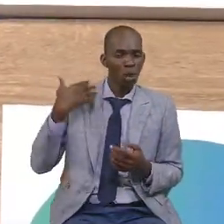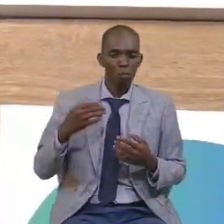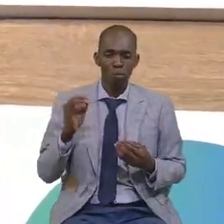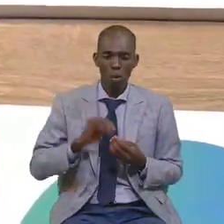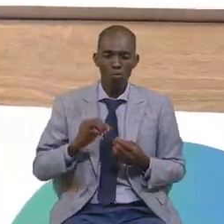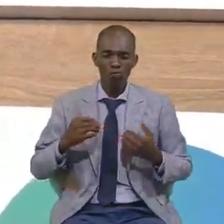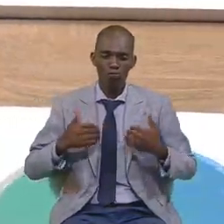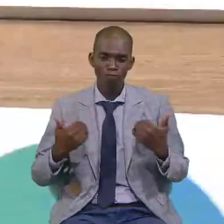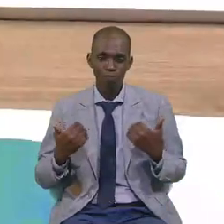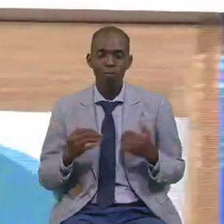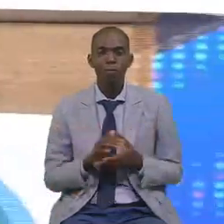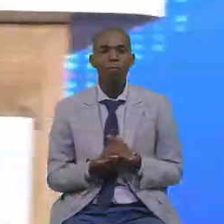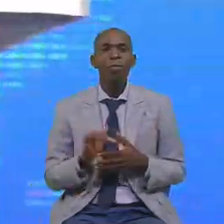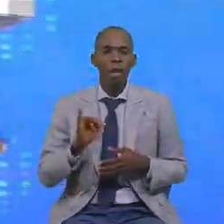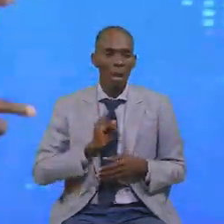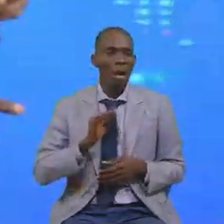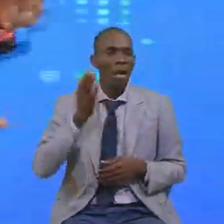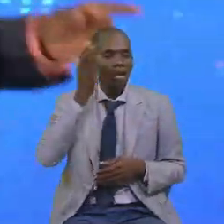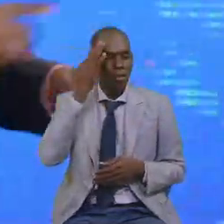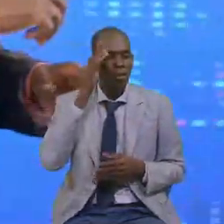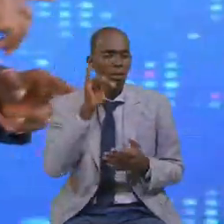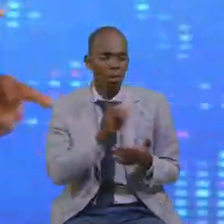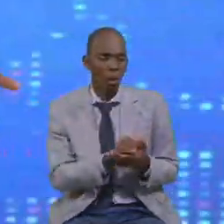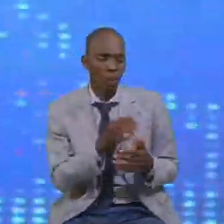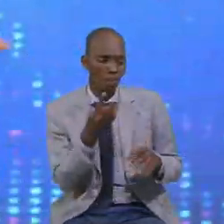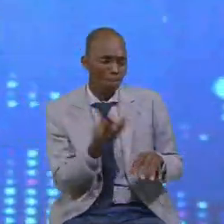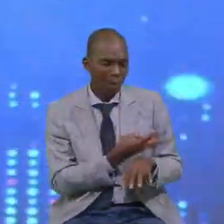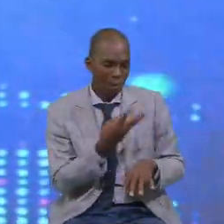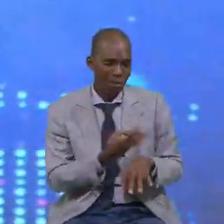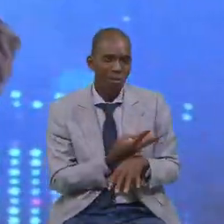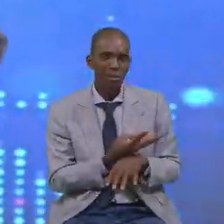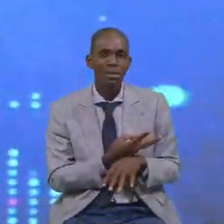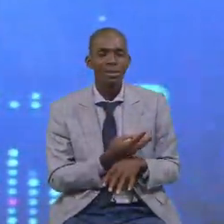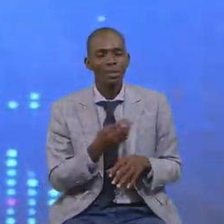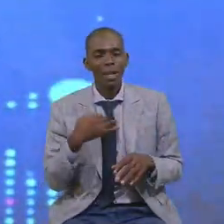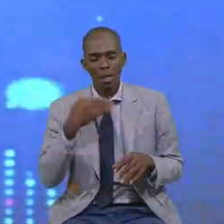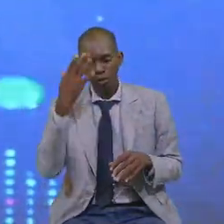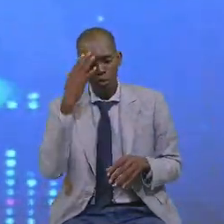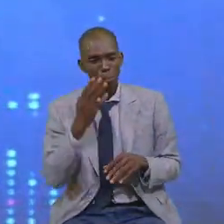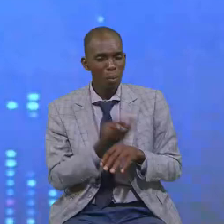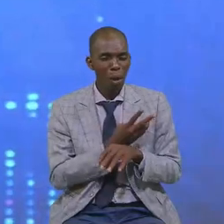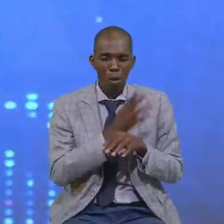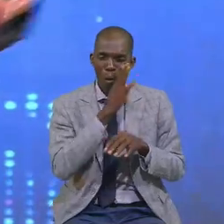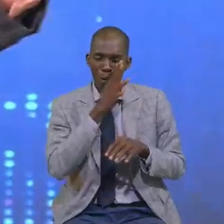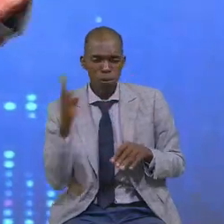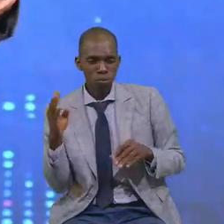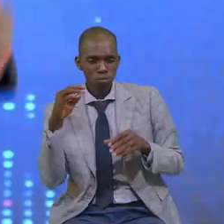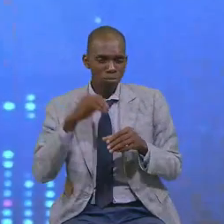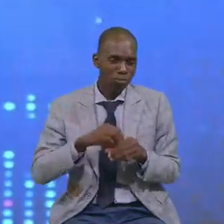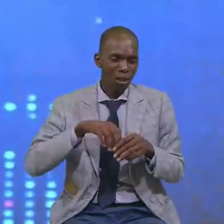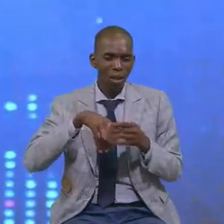I knew that mathematics inside, outside, in depth,